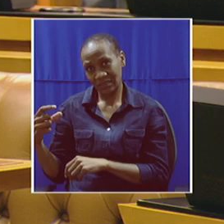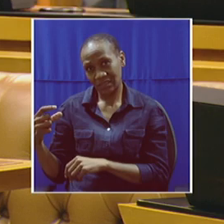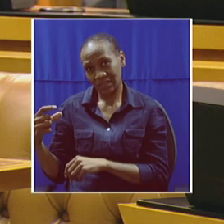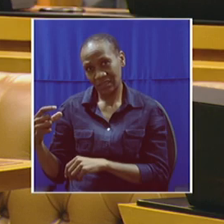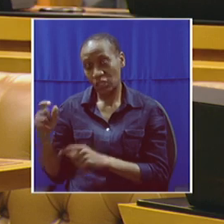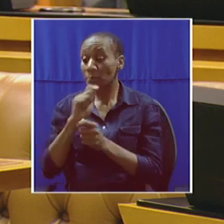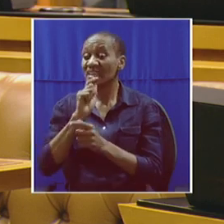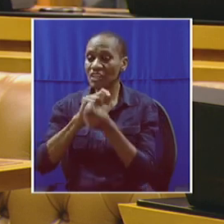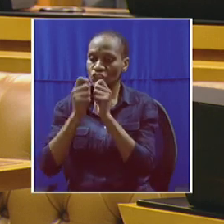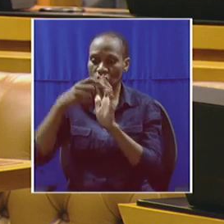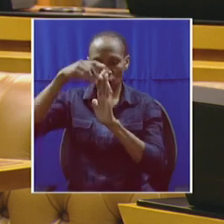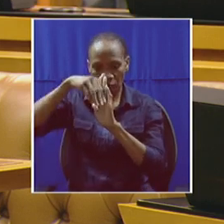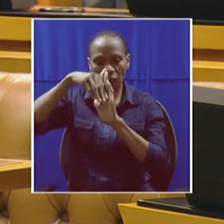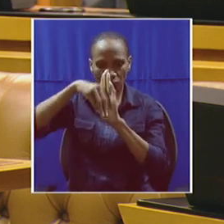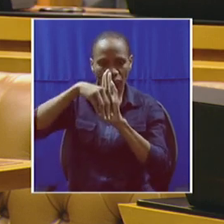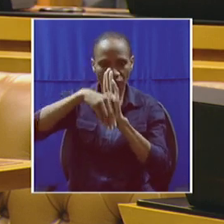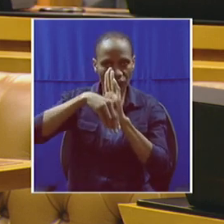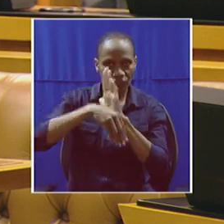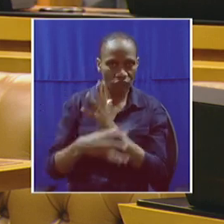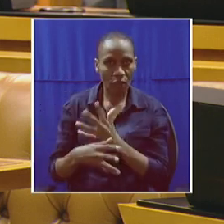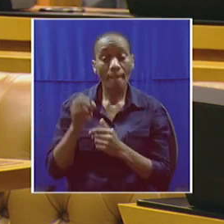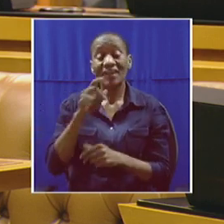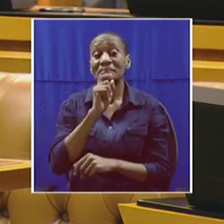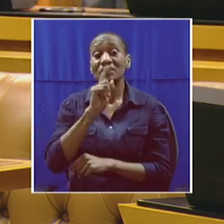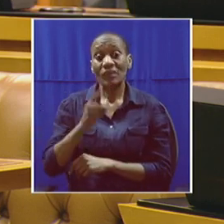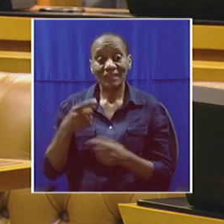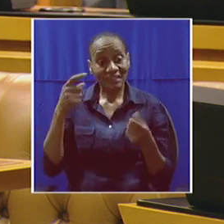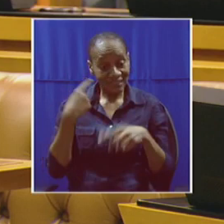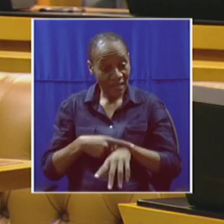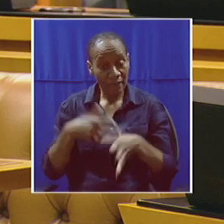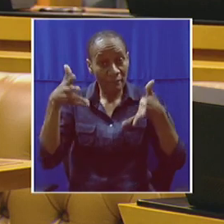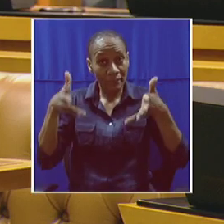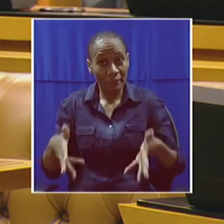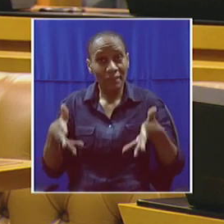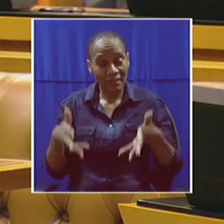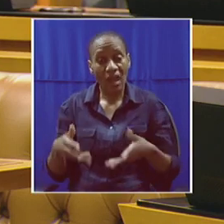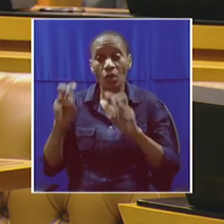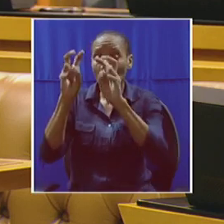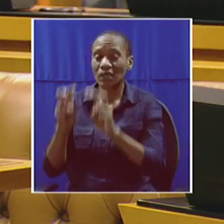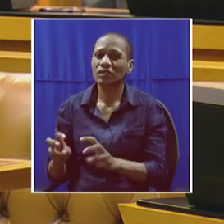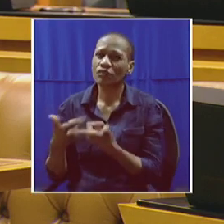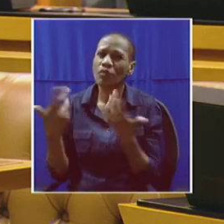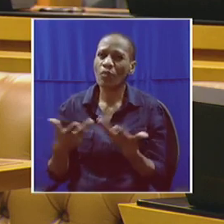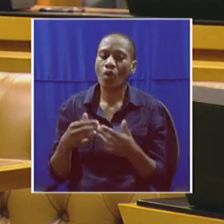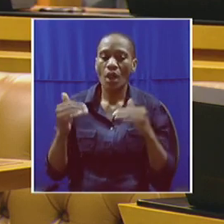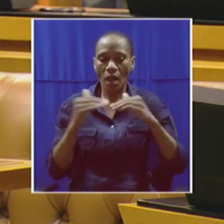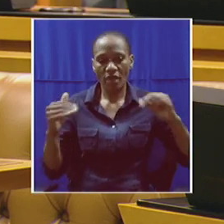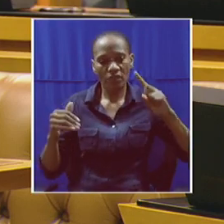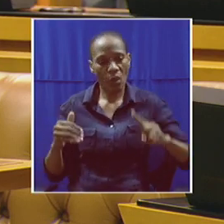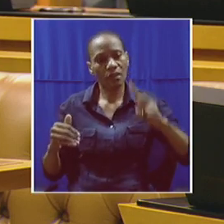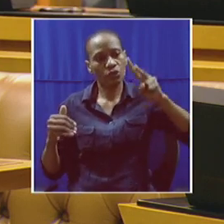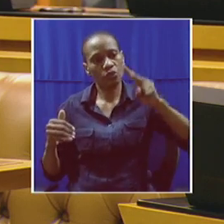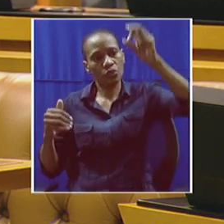cannot close our eyes that at this point in time we Source our energy from round one two and